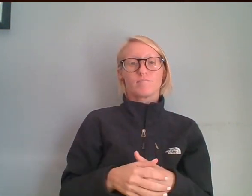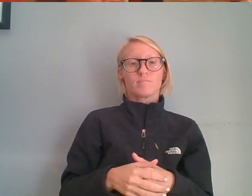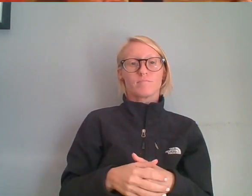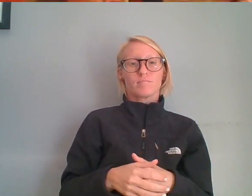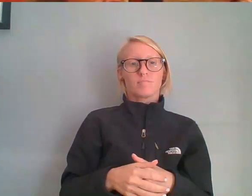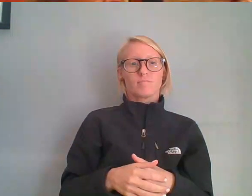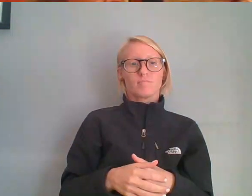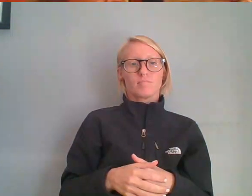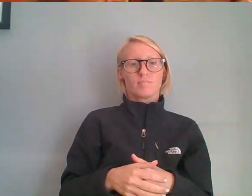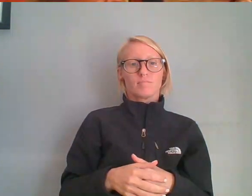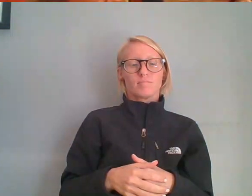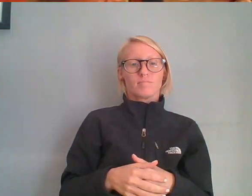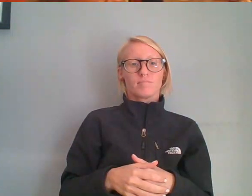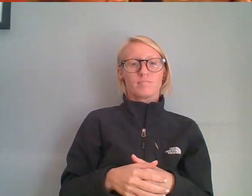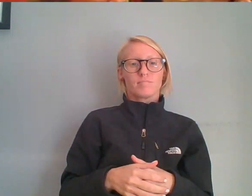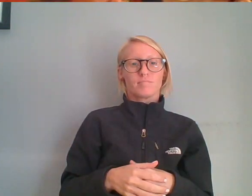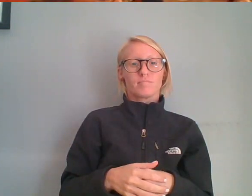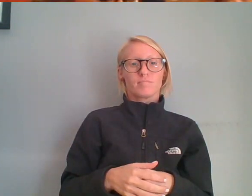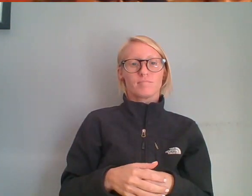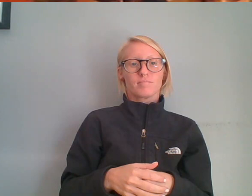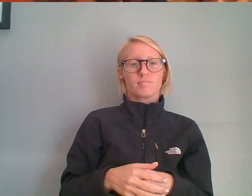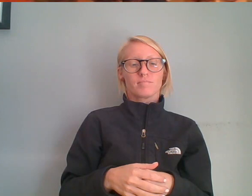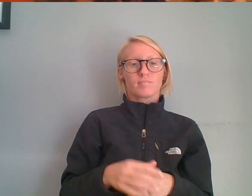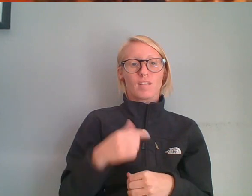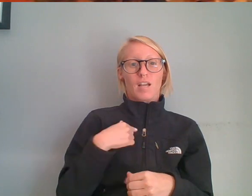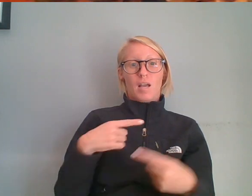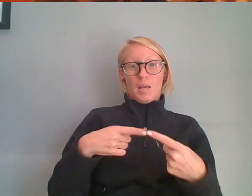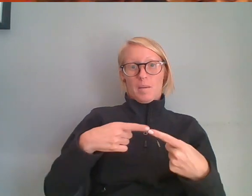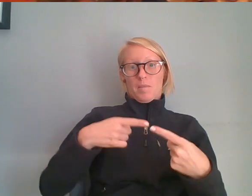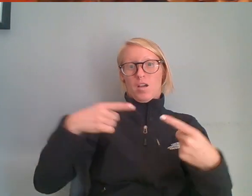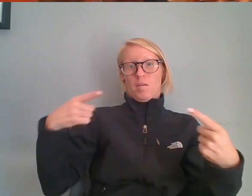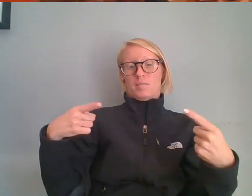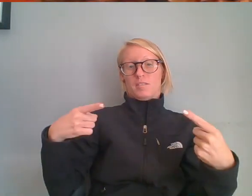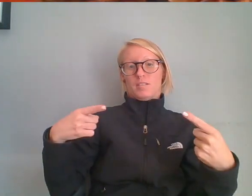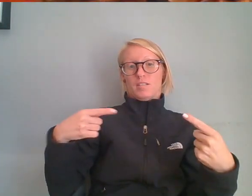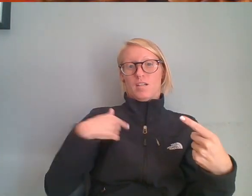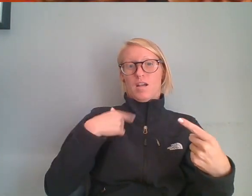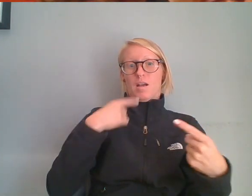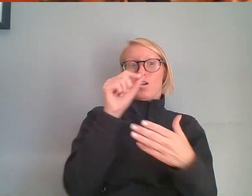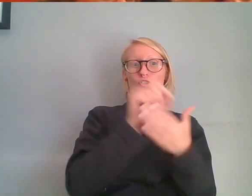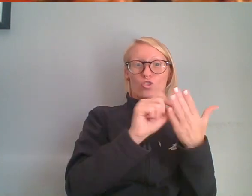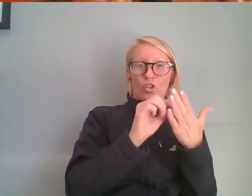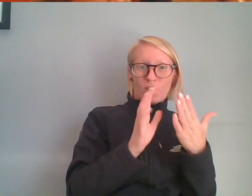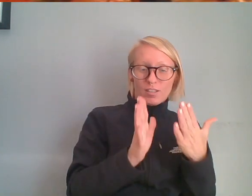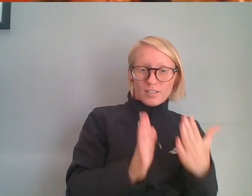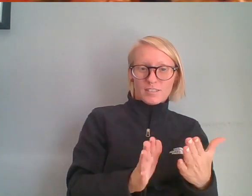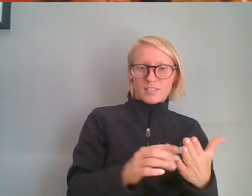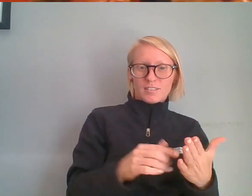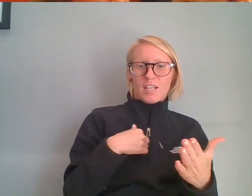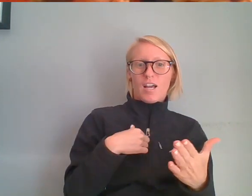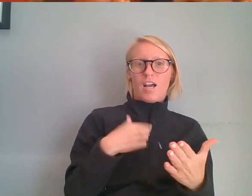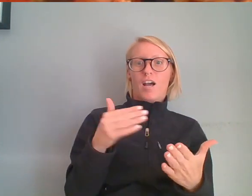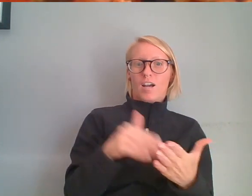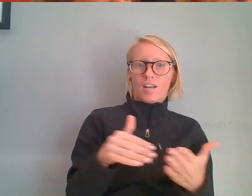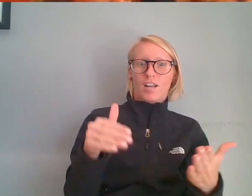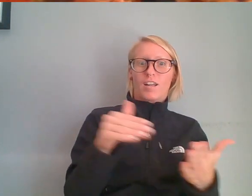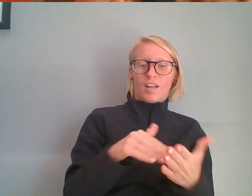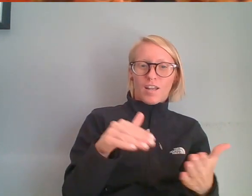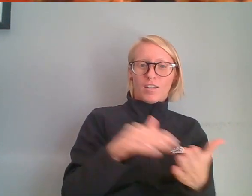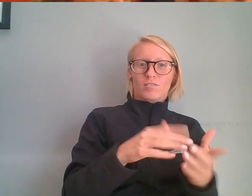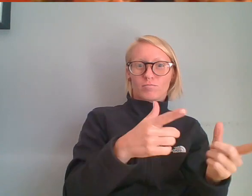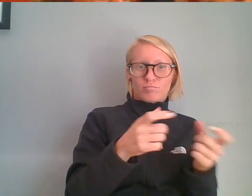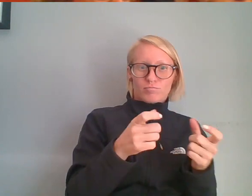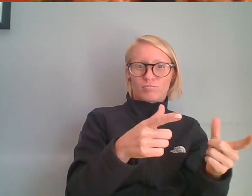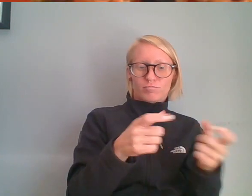please. I am sort of on the opposite side of this since I am a journalist and I frequently have to ask spontaneous